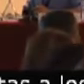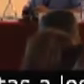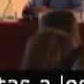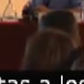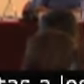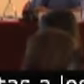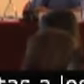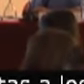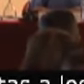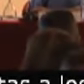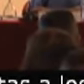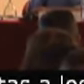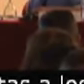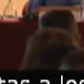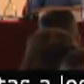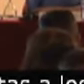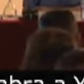So now we can give the floor to Samuel.